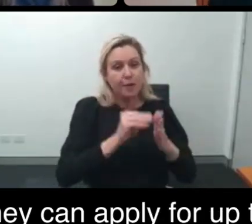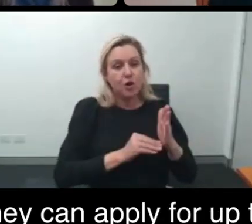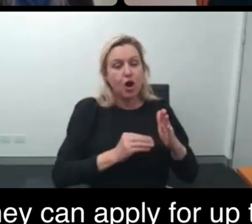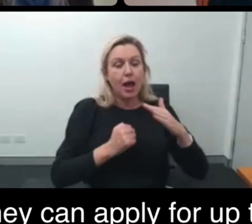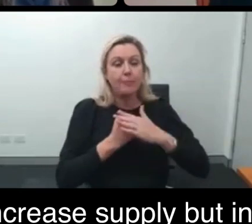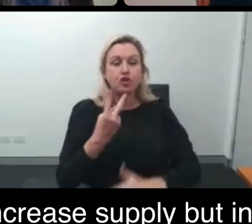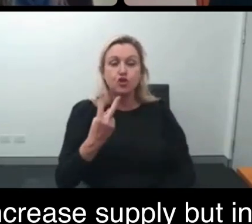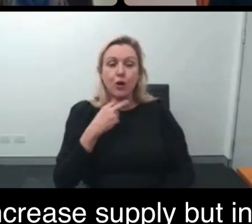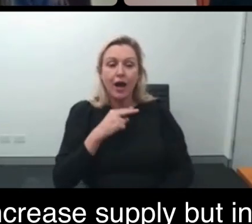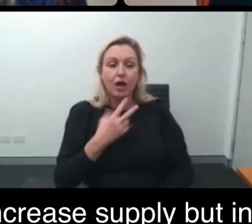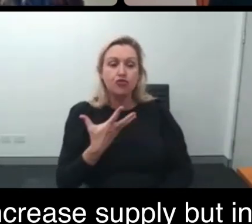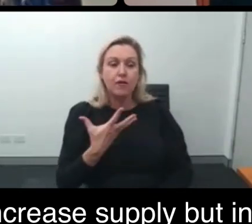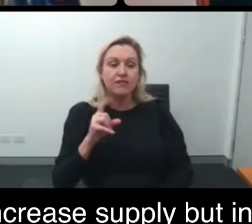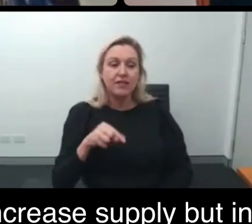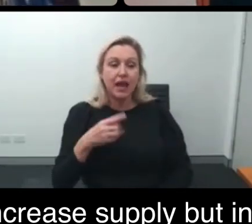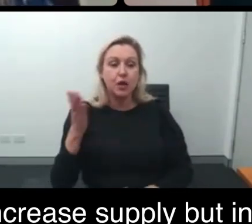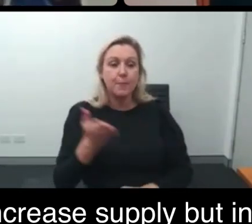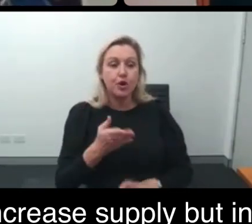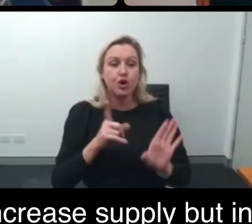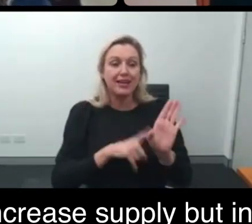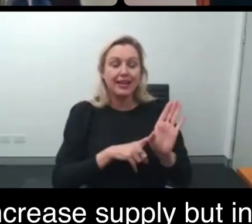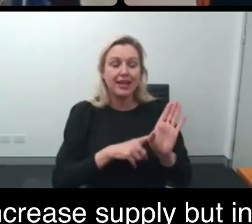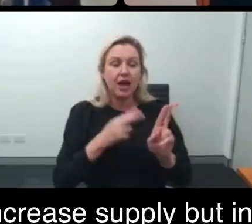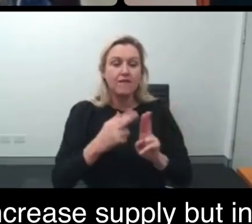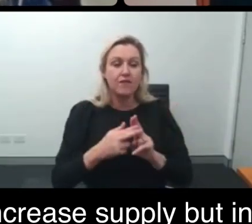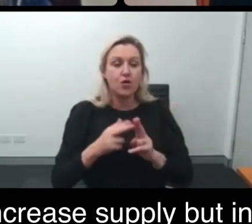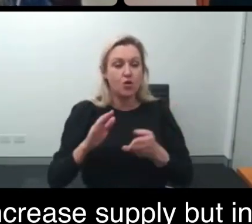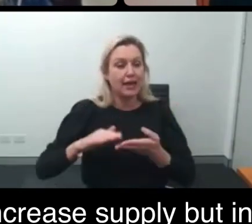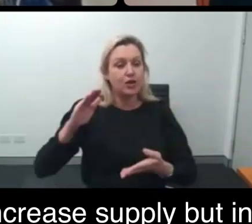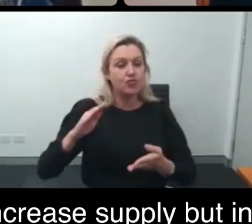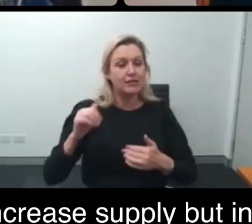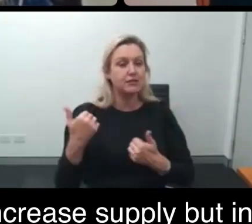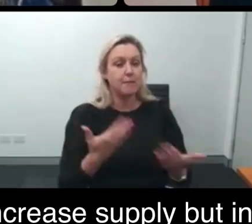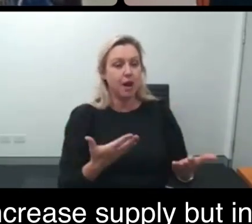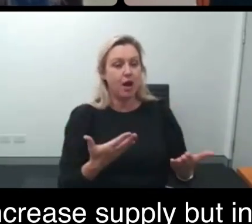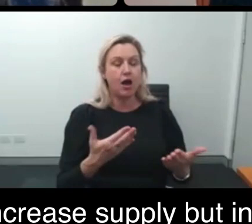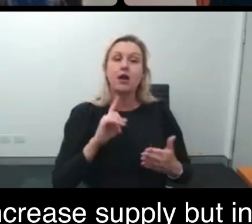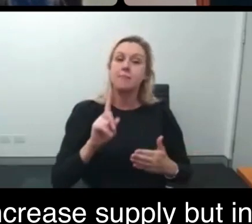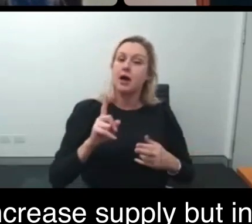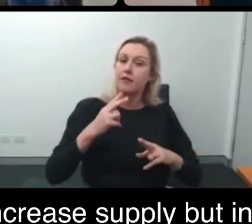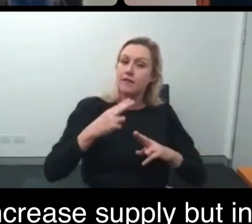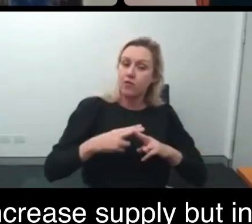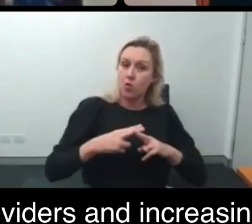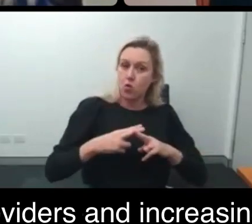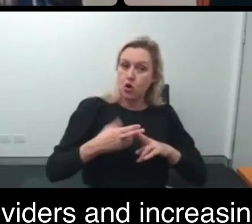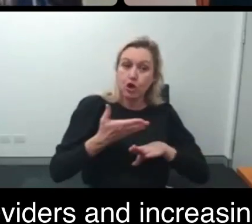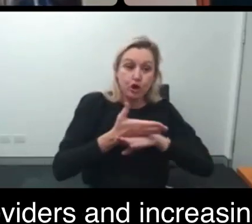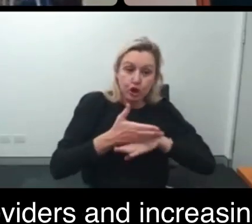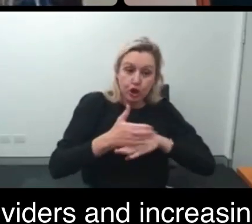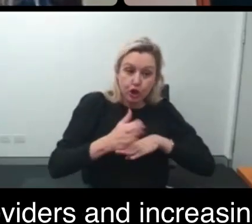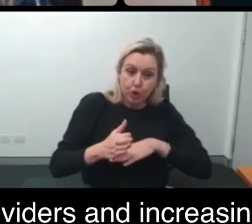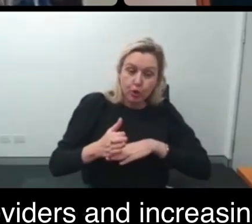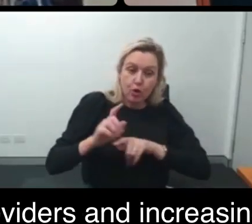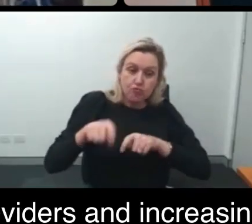annum to increase supply. But in terms of bringing in new